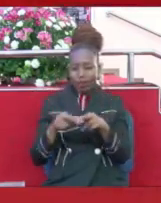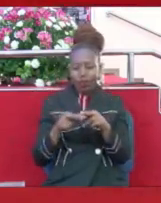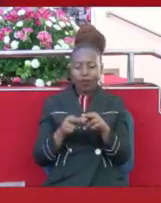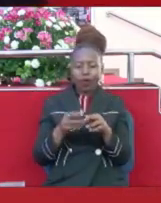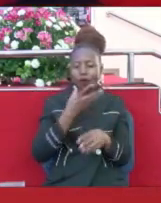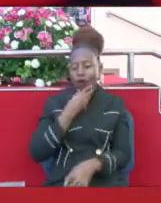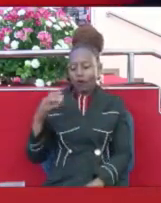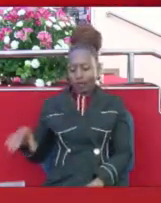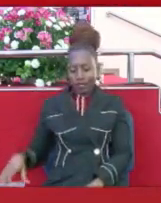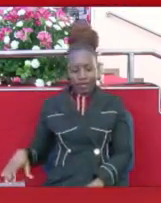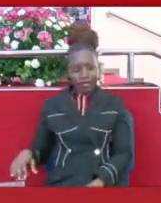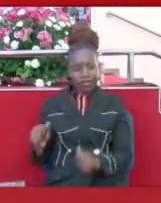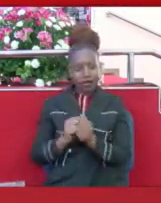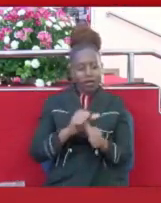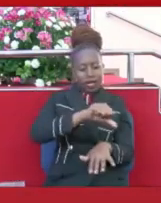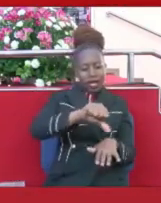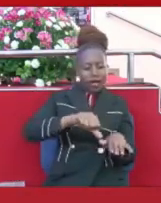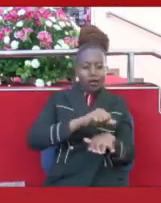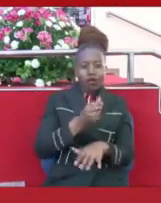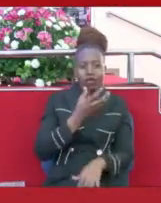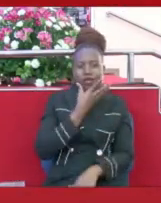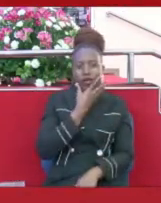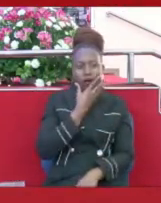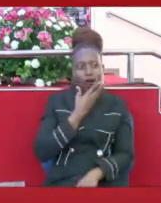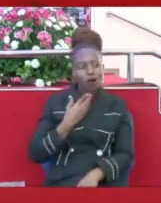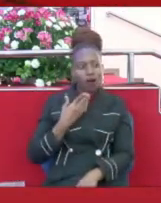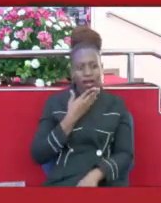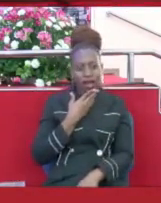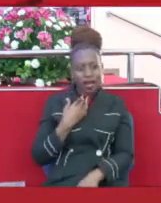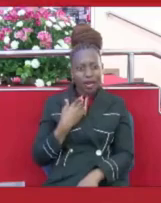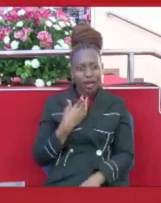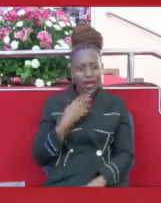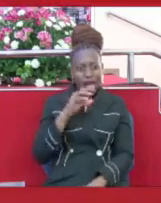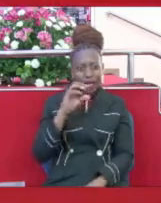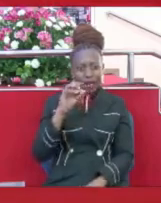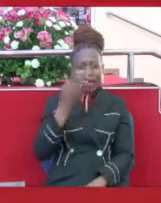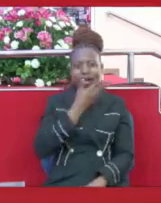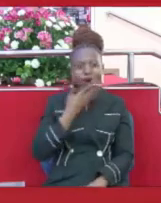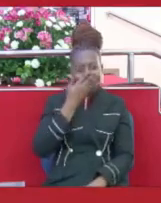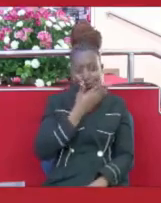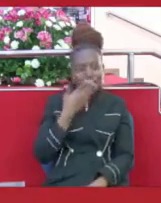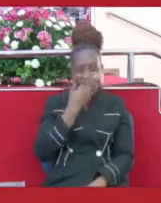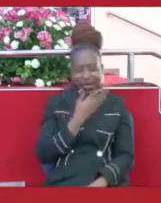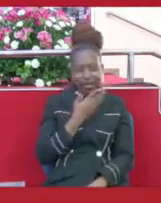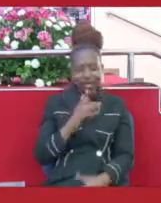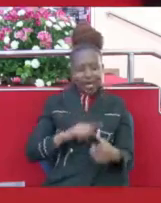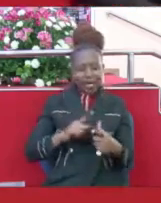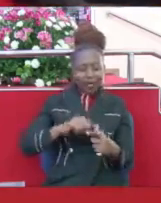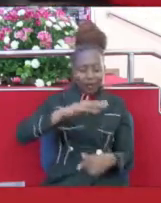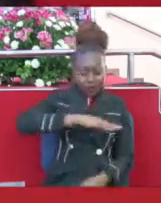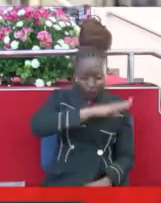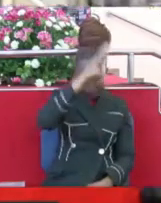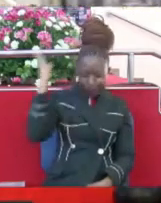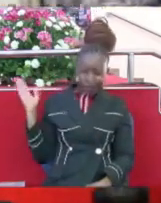with anointing oil. And akikuta umejifunika, she would open that blanket and lay